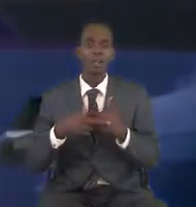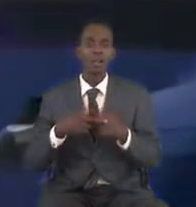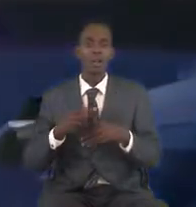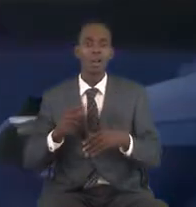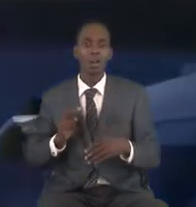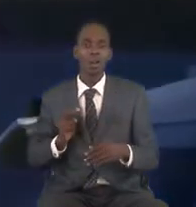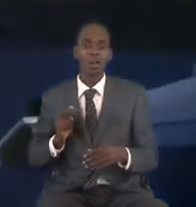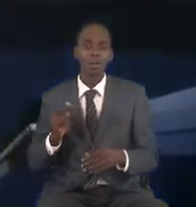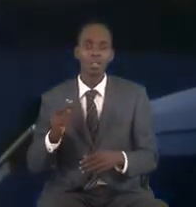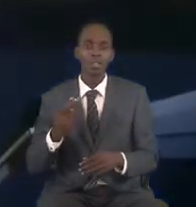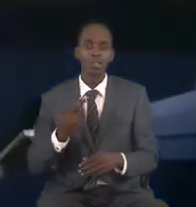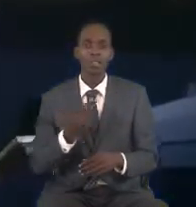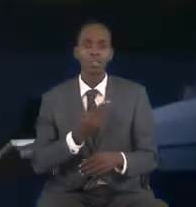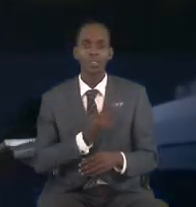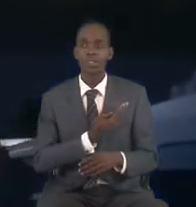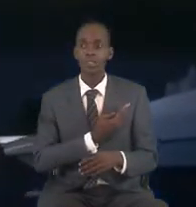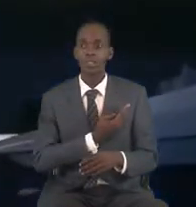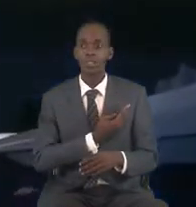Restore us,